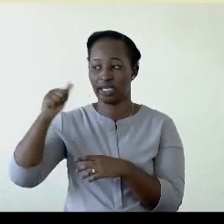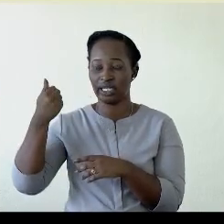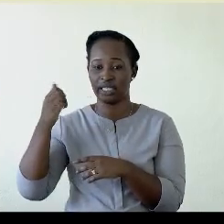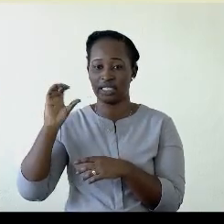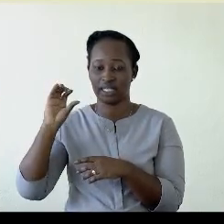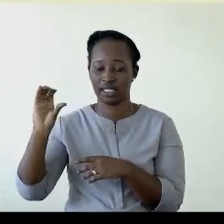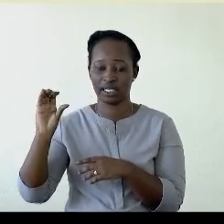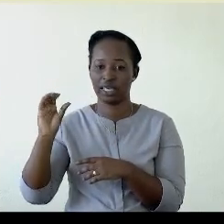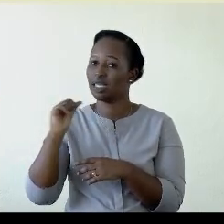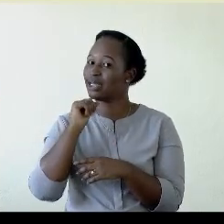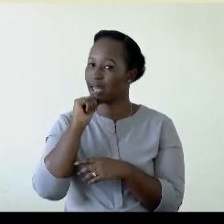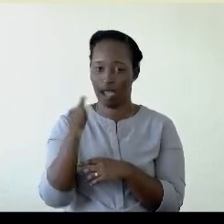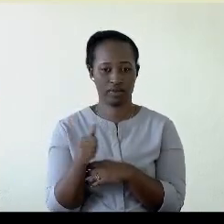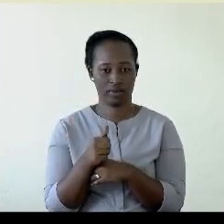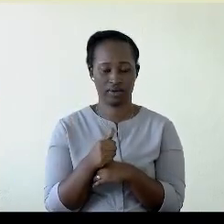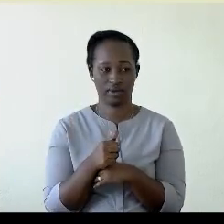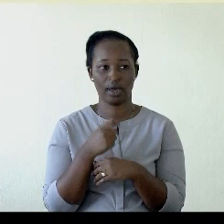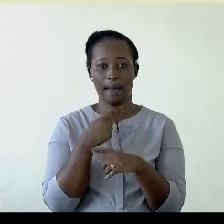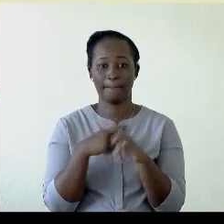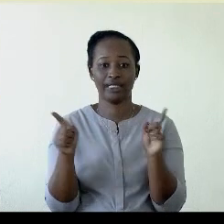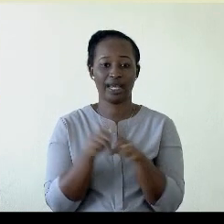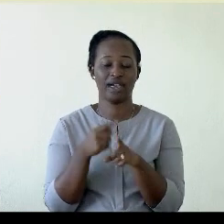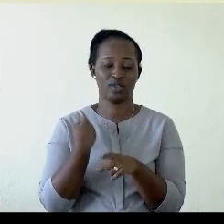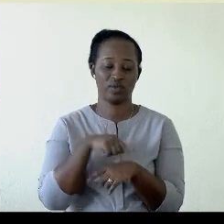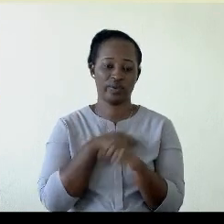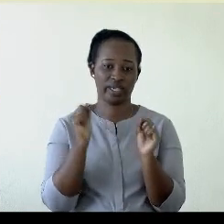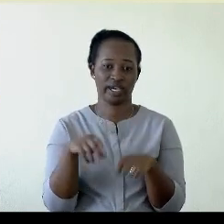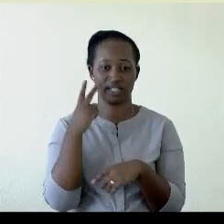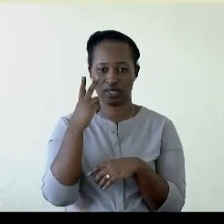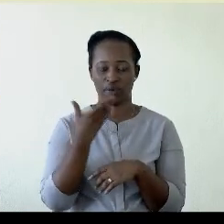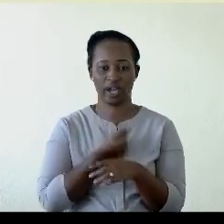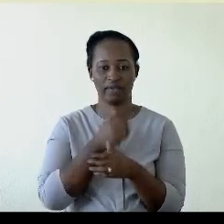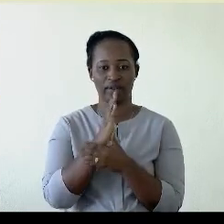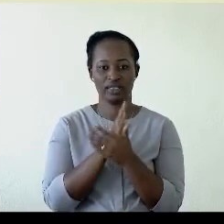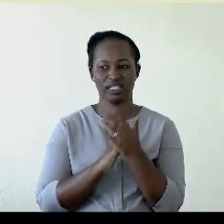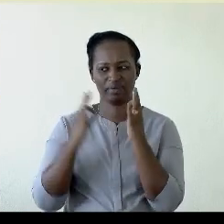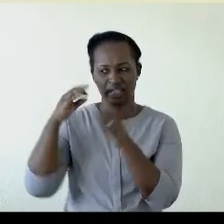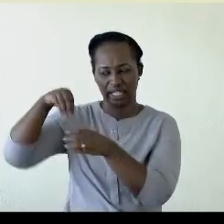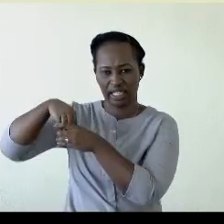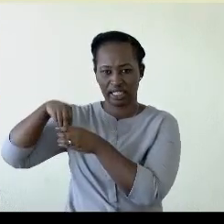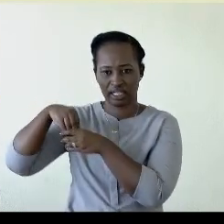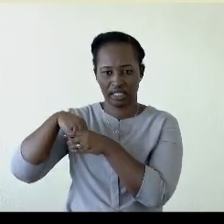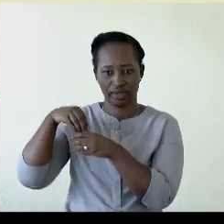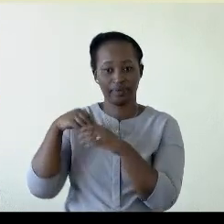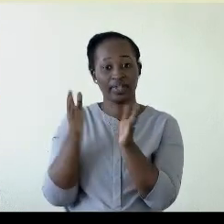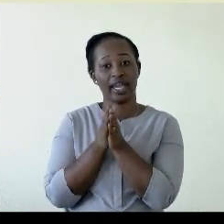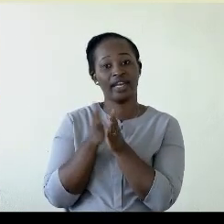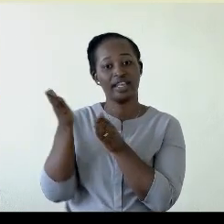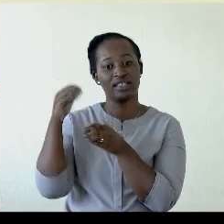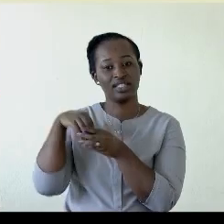D, which is none of this. But as we can see, we have something here. And